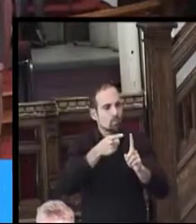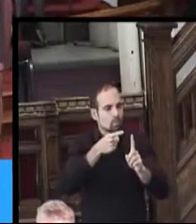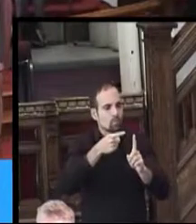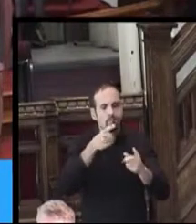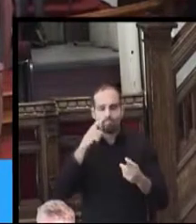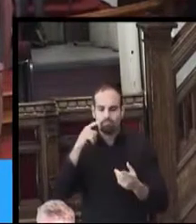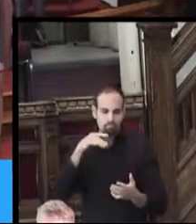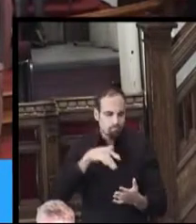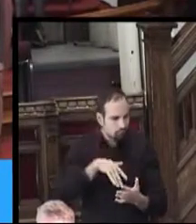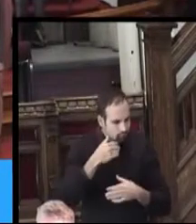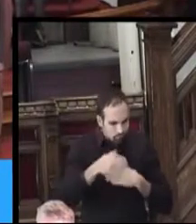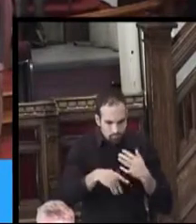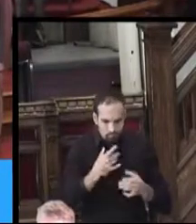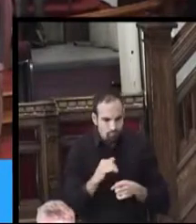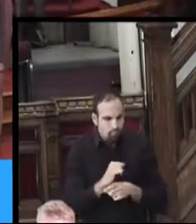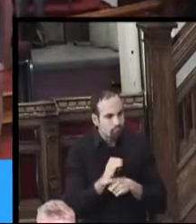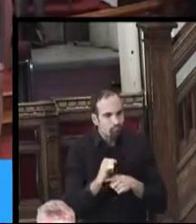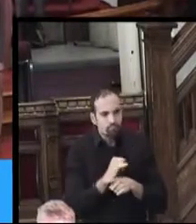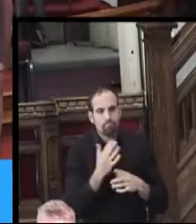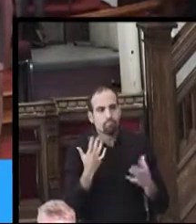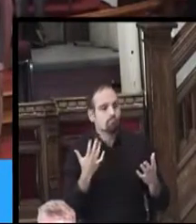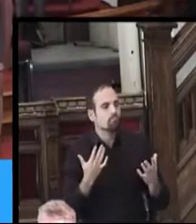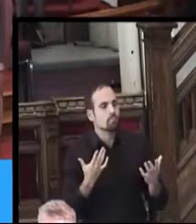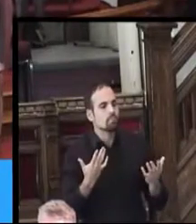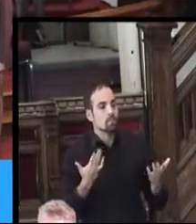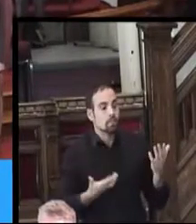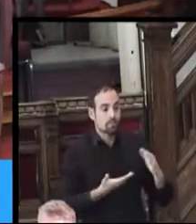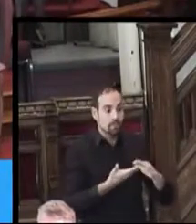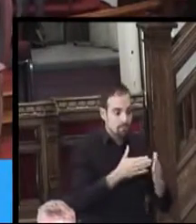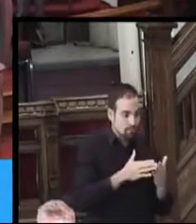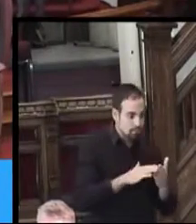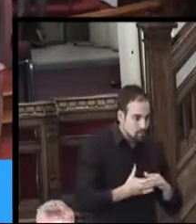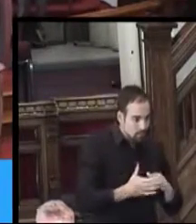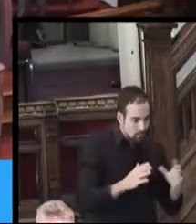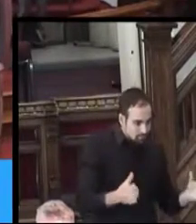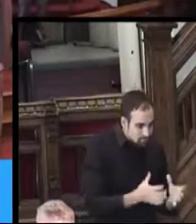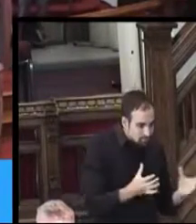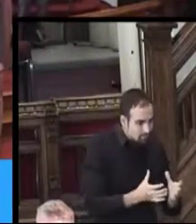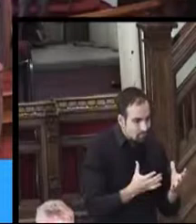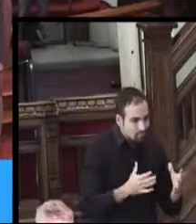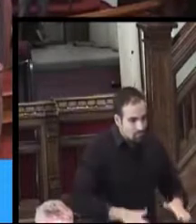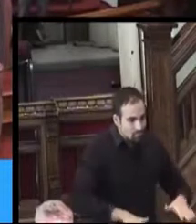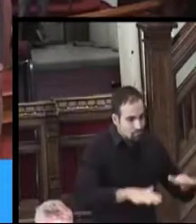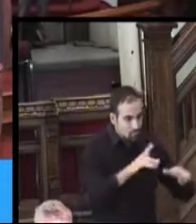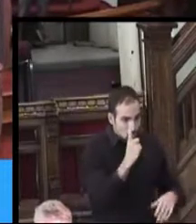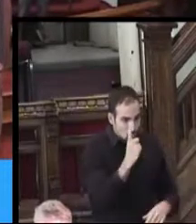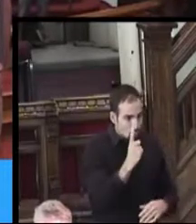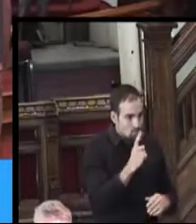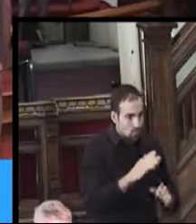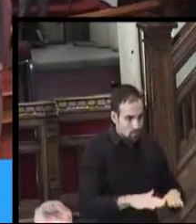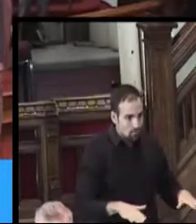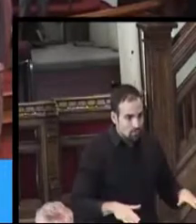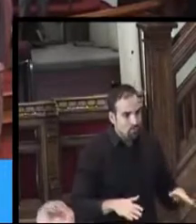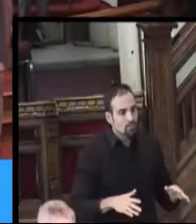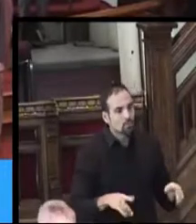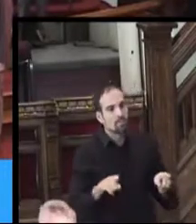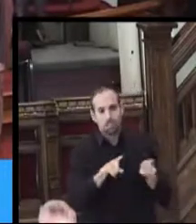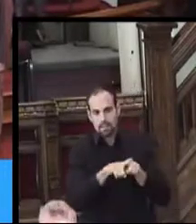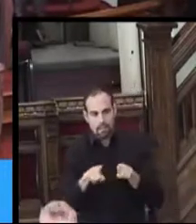process. It may take a village to raise a child. It takes a community to prepare new clergy